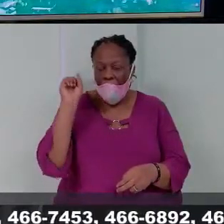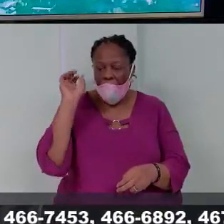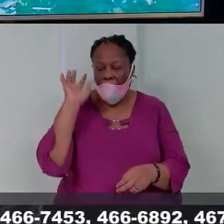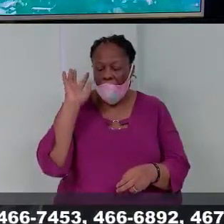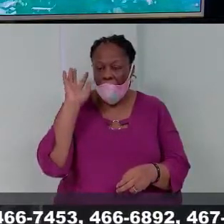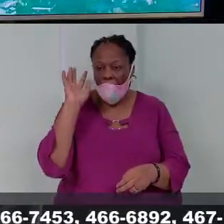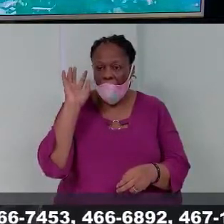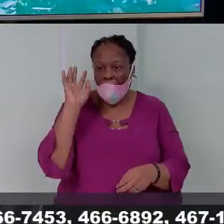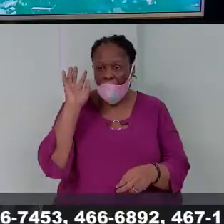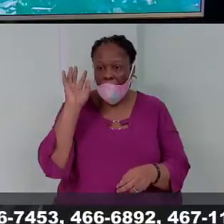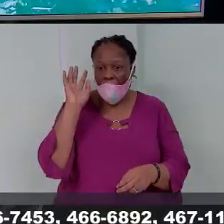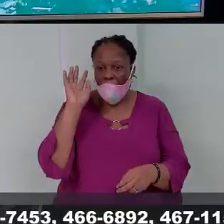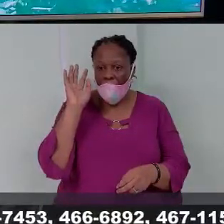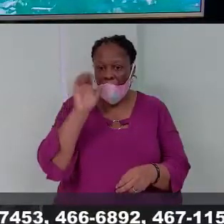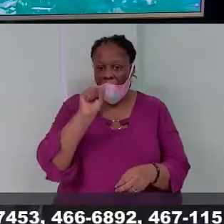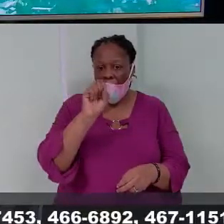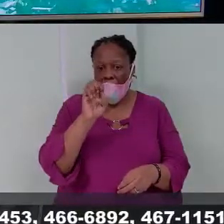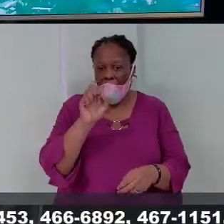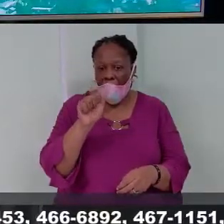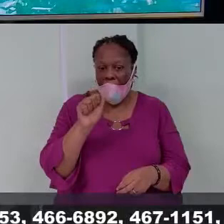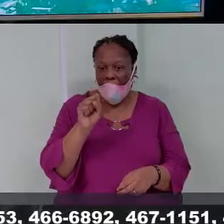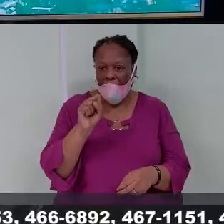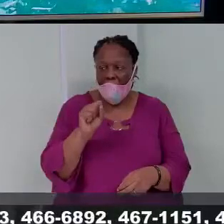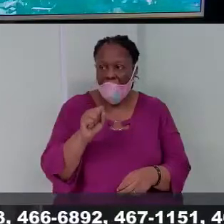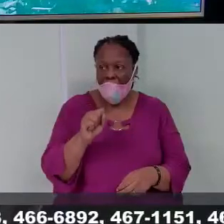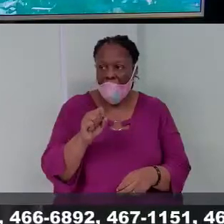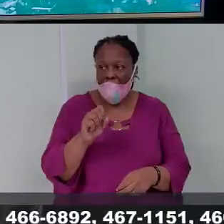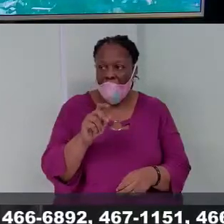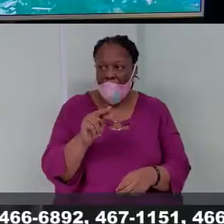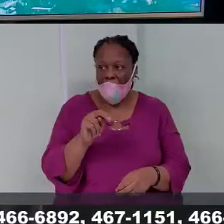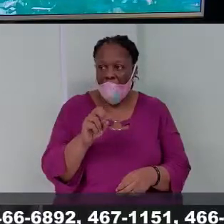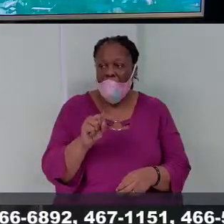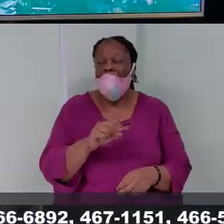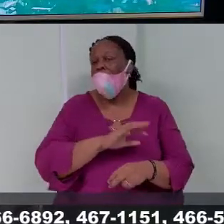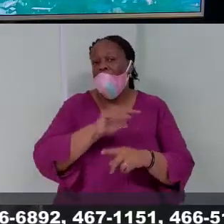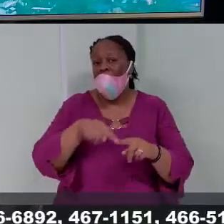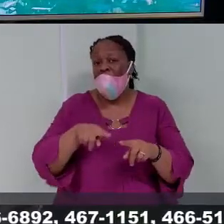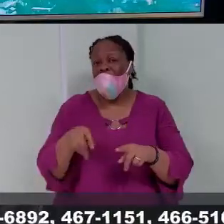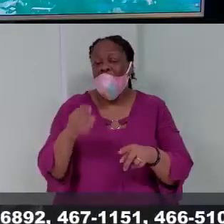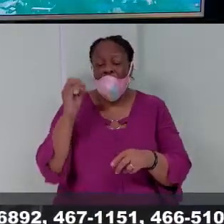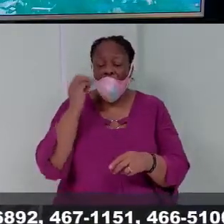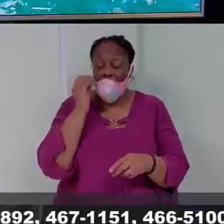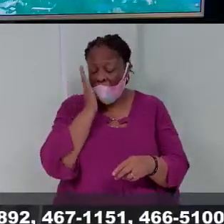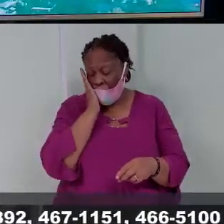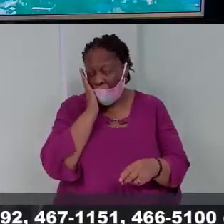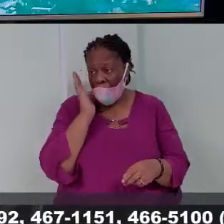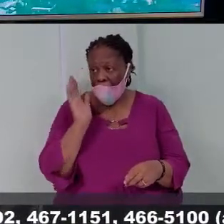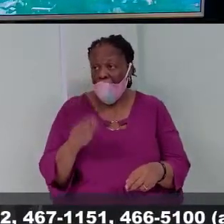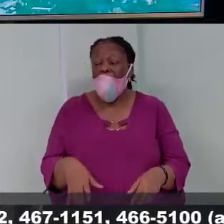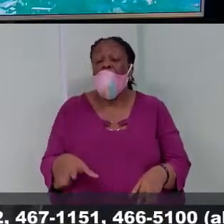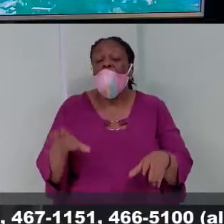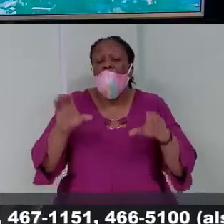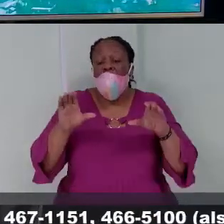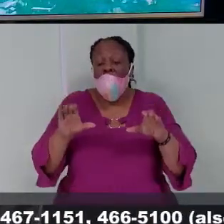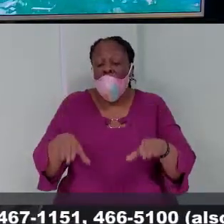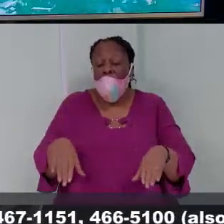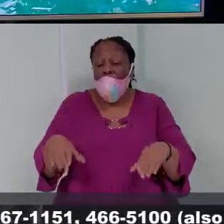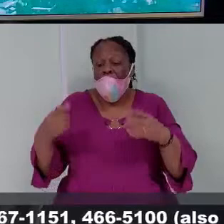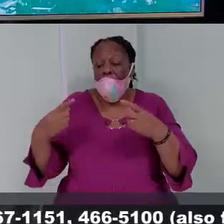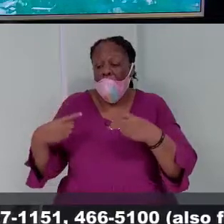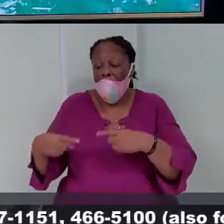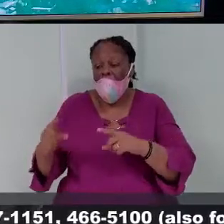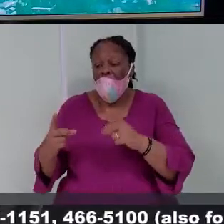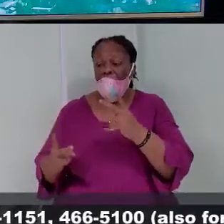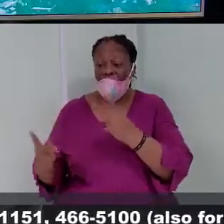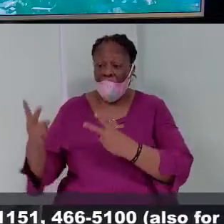and two other hotels in Paradise Beach and Golden Rock, you could be vacationing in place. All right, so